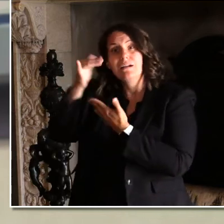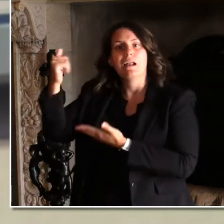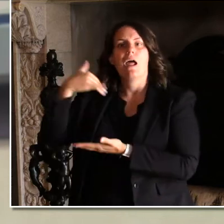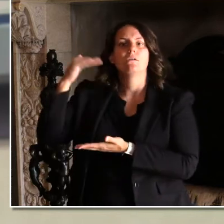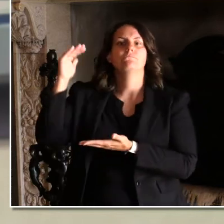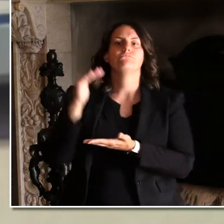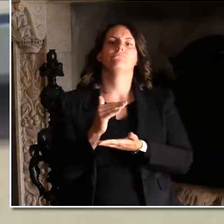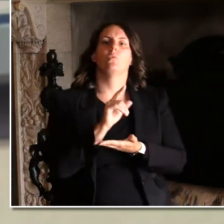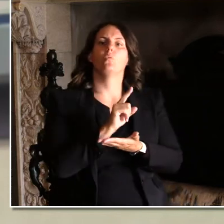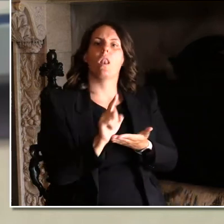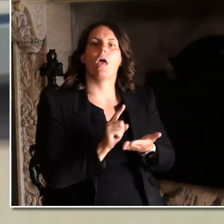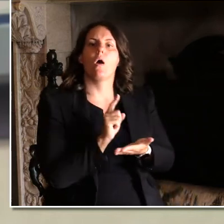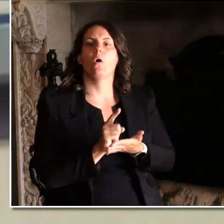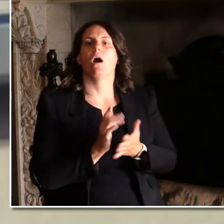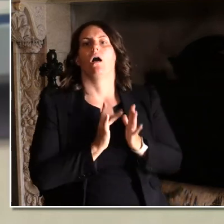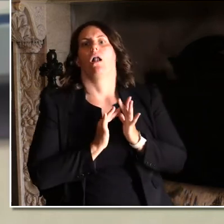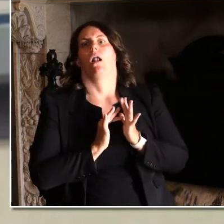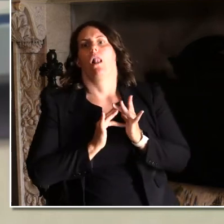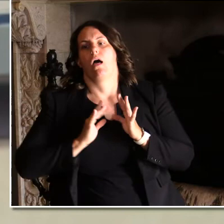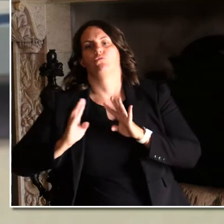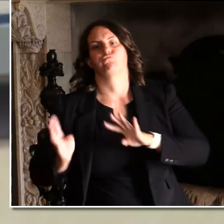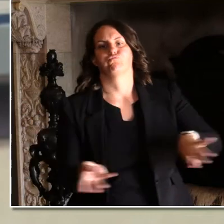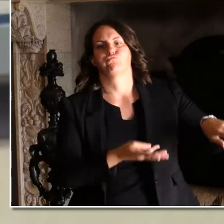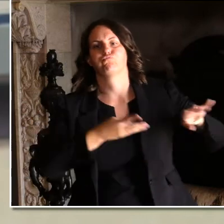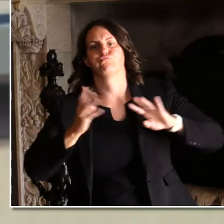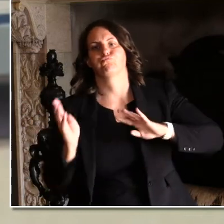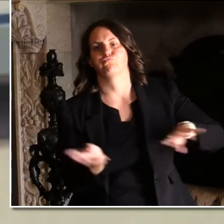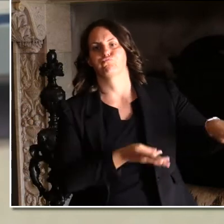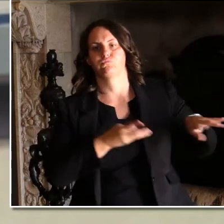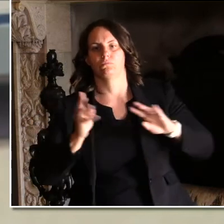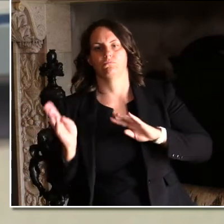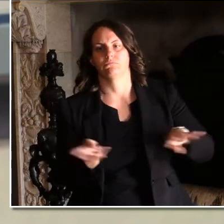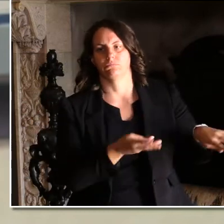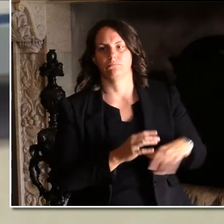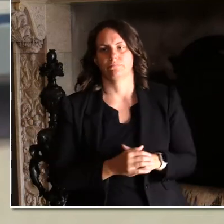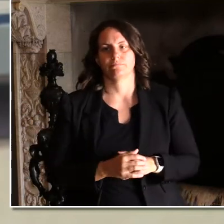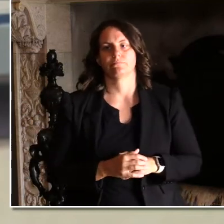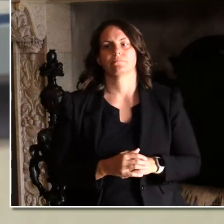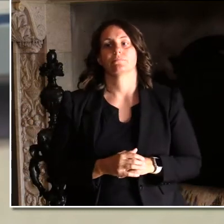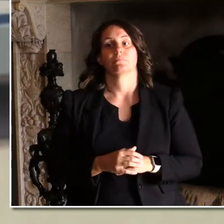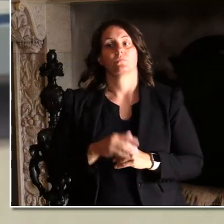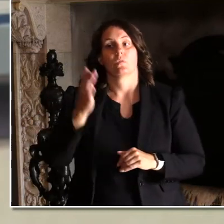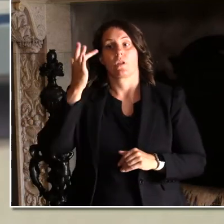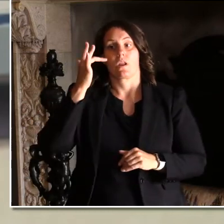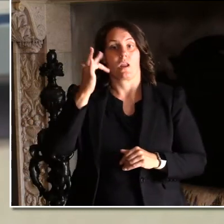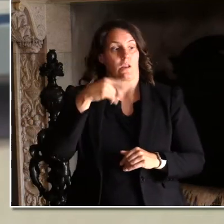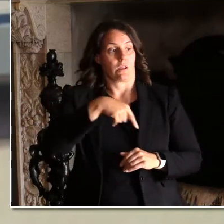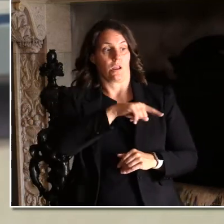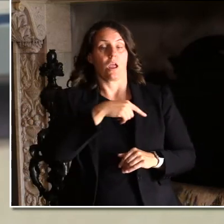it's a combination of the additional lanes that we added, as well as the DTRA rollout.